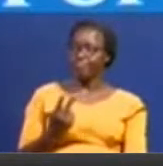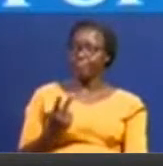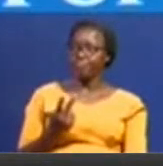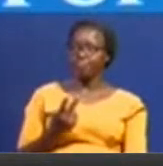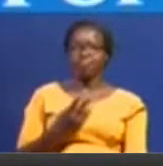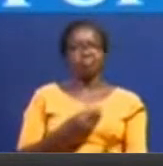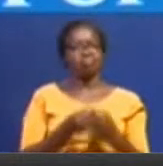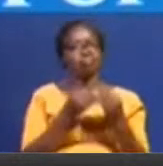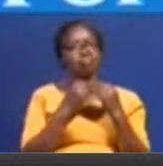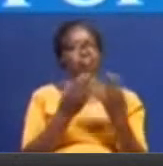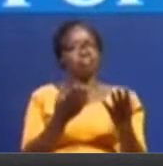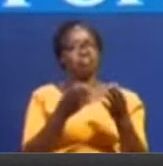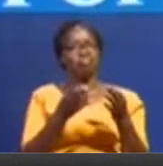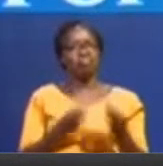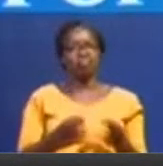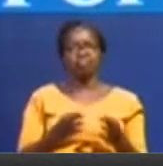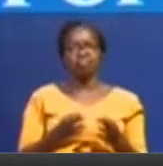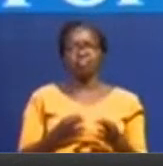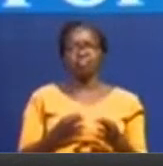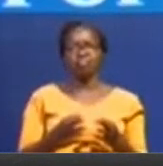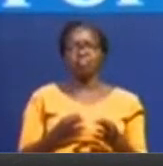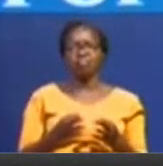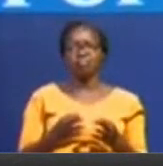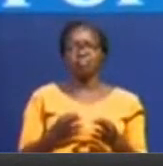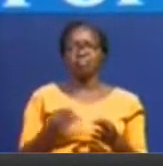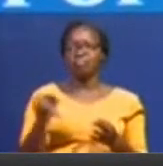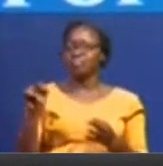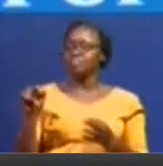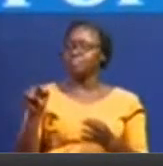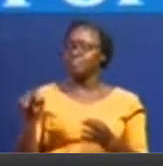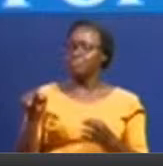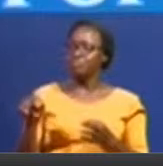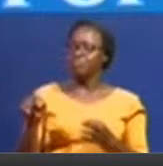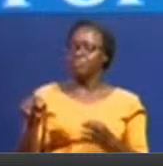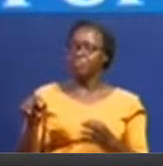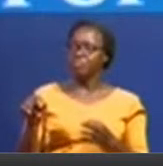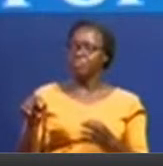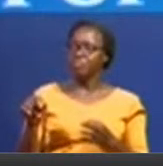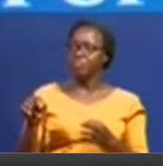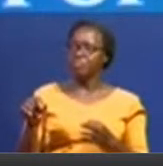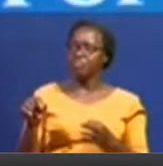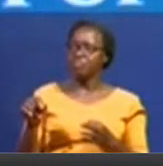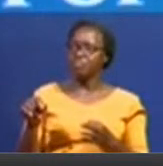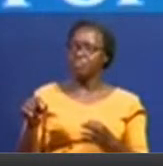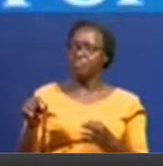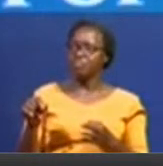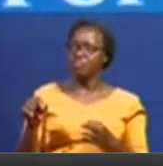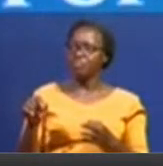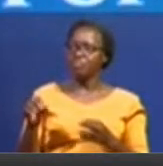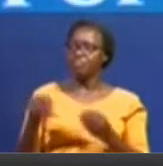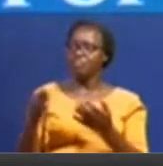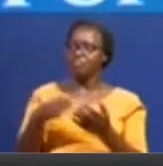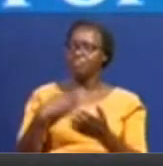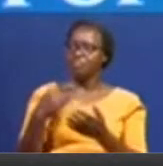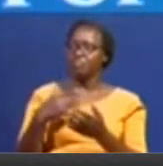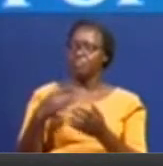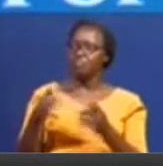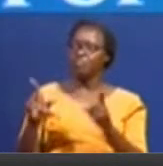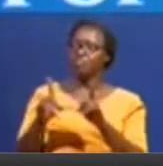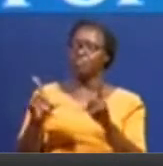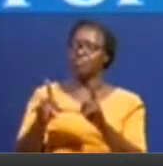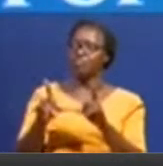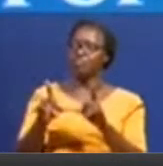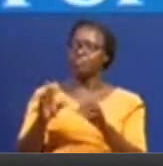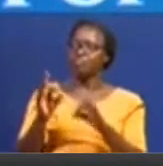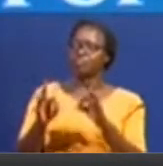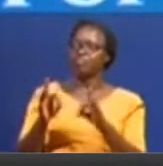was no money in the bank. You see, that was supposed to be What, like I would give you my title and tell you in